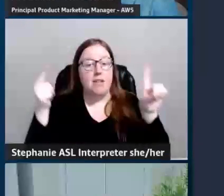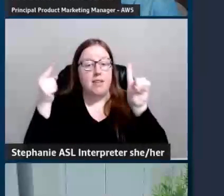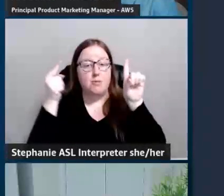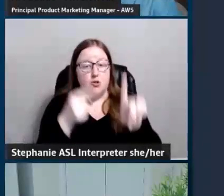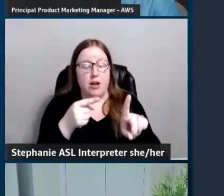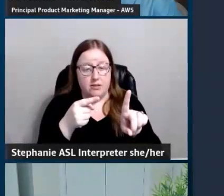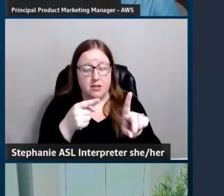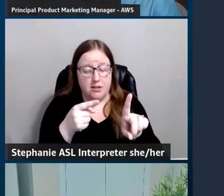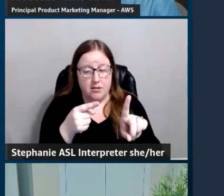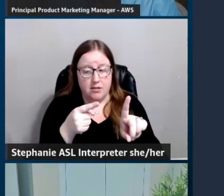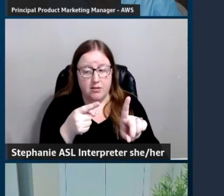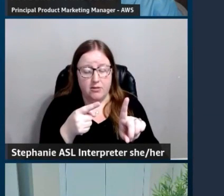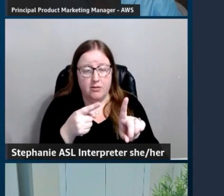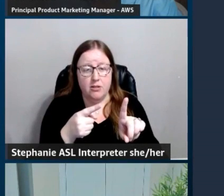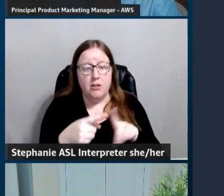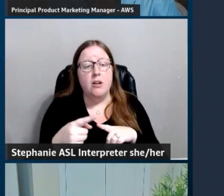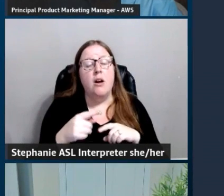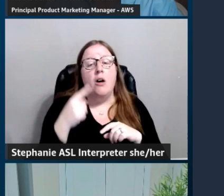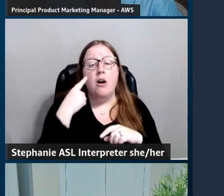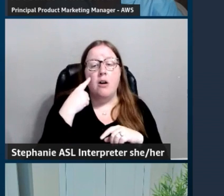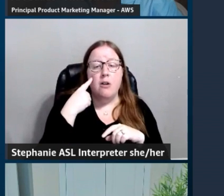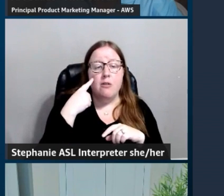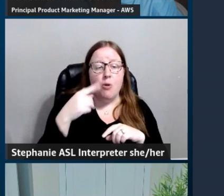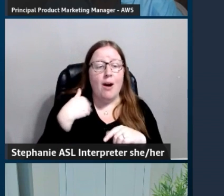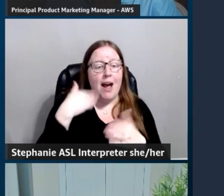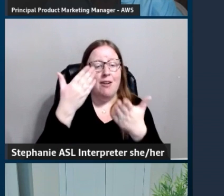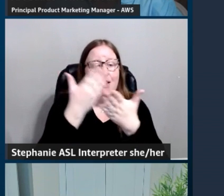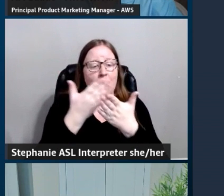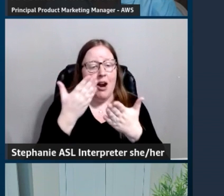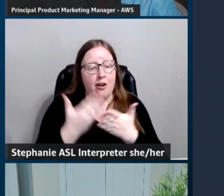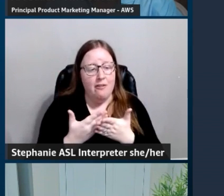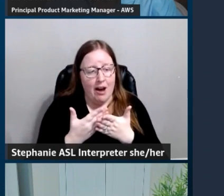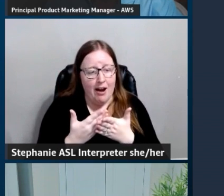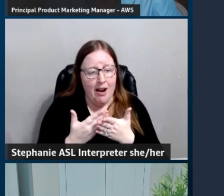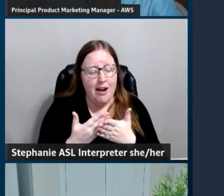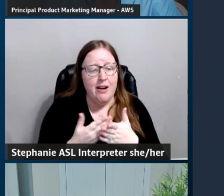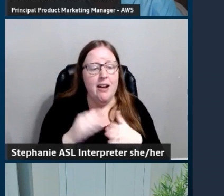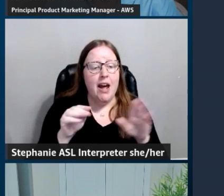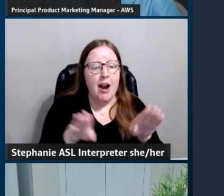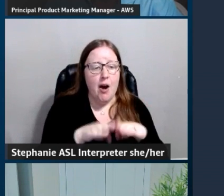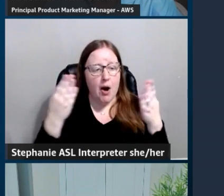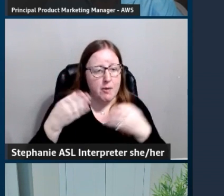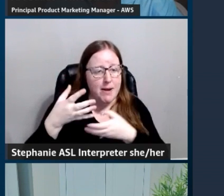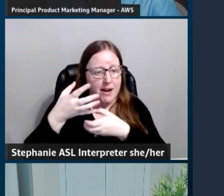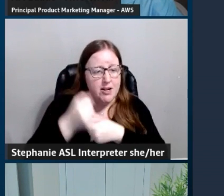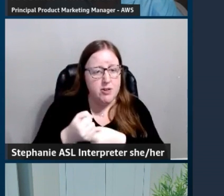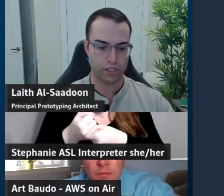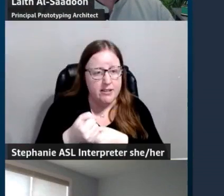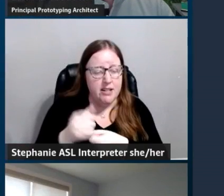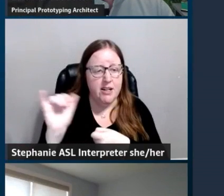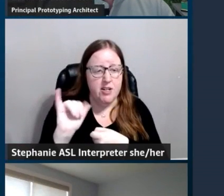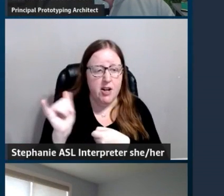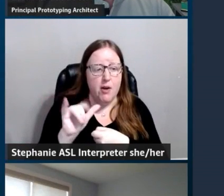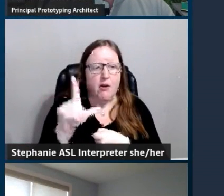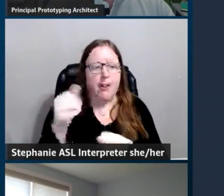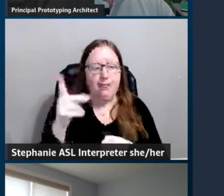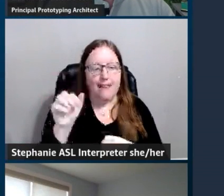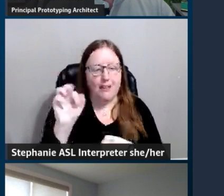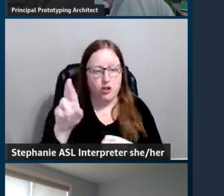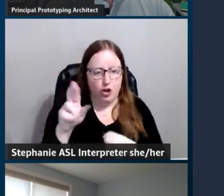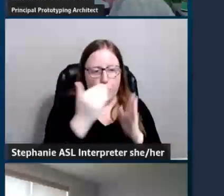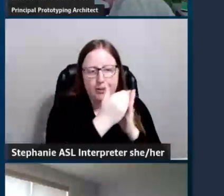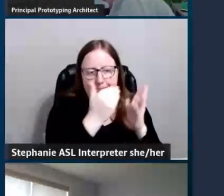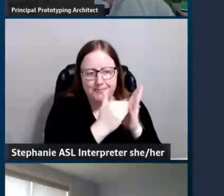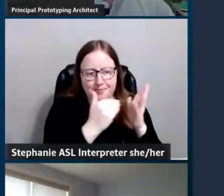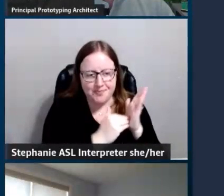of really having a verified and open and trustworthy ledger of how